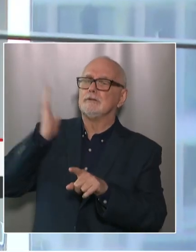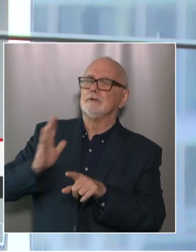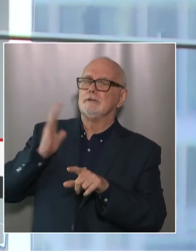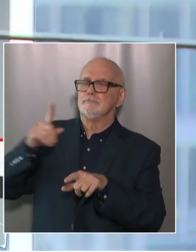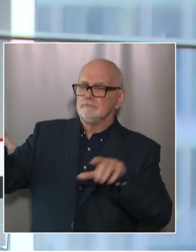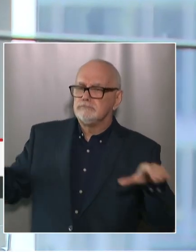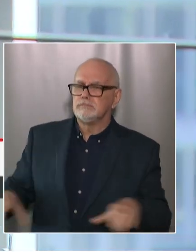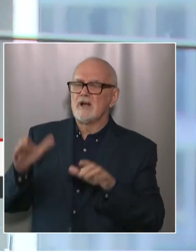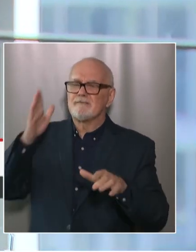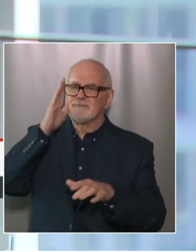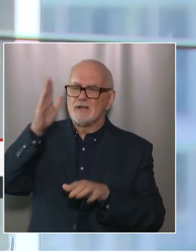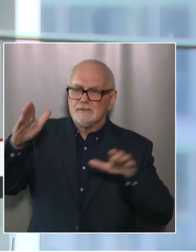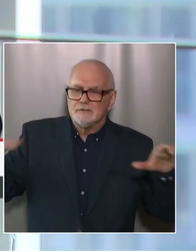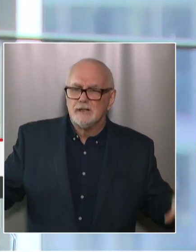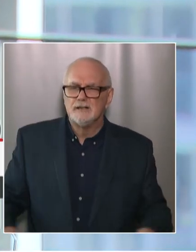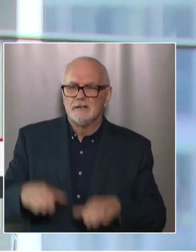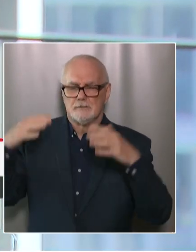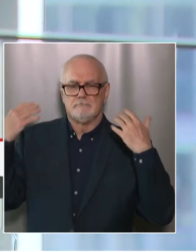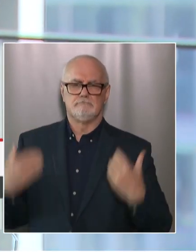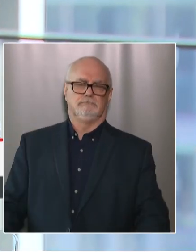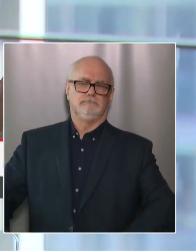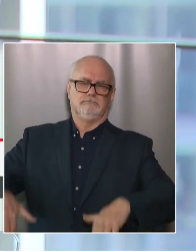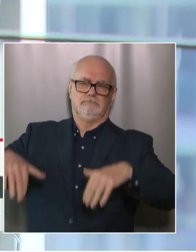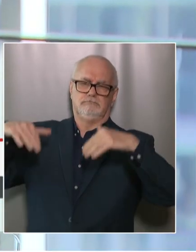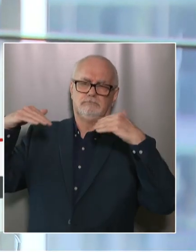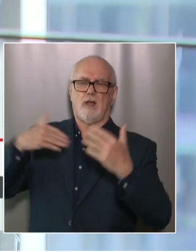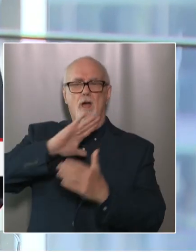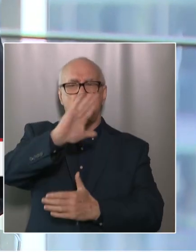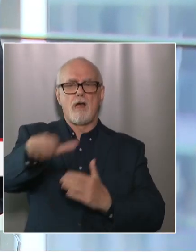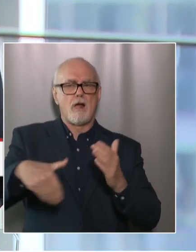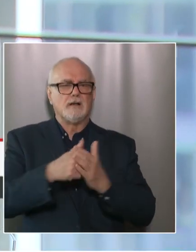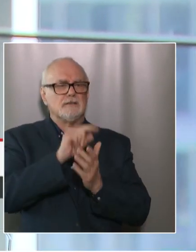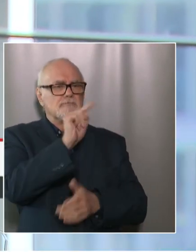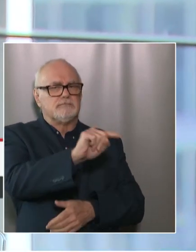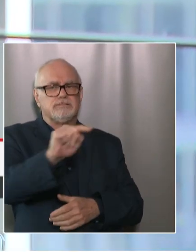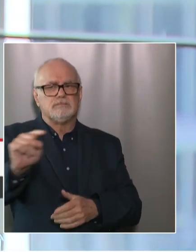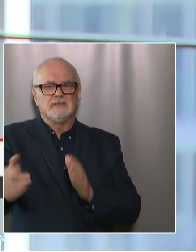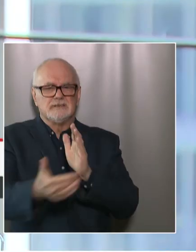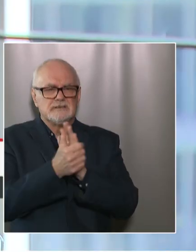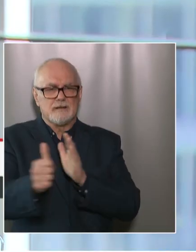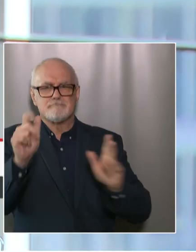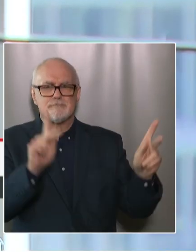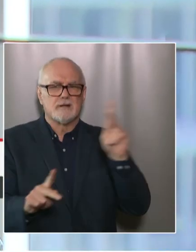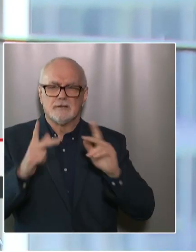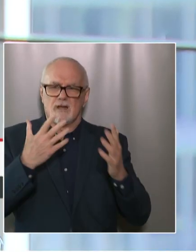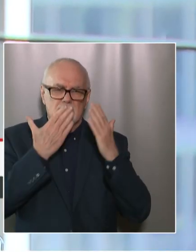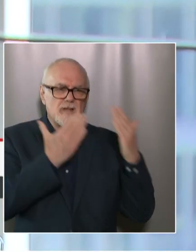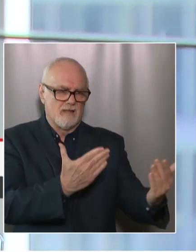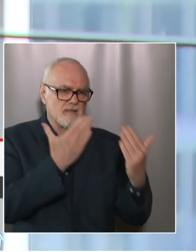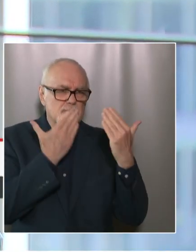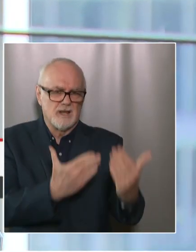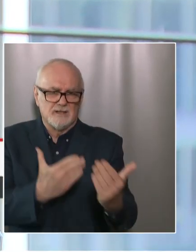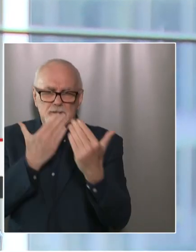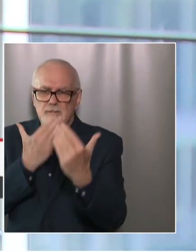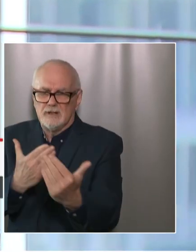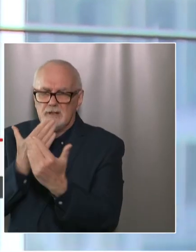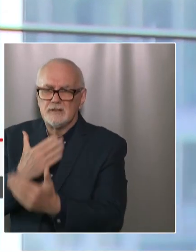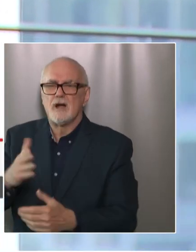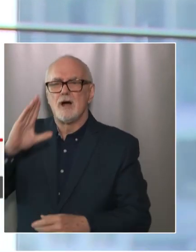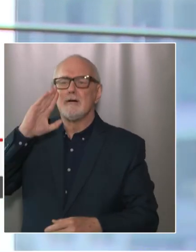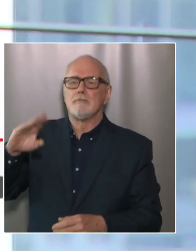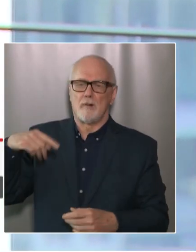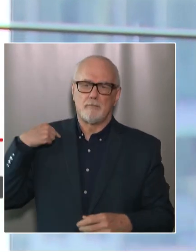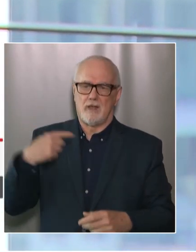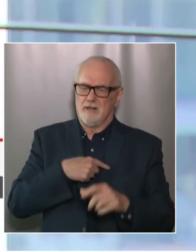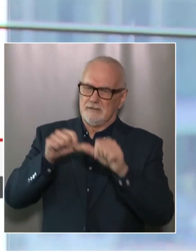the incredible talent here. So thank you on my behalf and on everybody else's behalf, and I know that we'll all continue to celebrate and thank